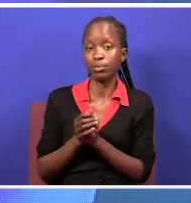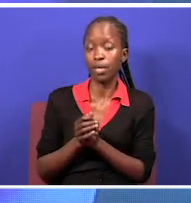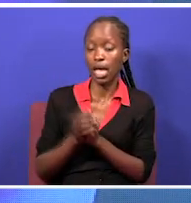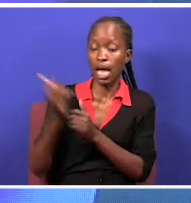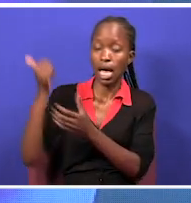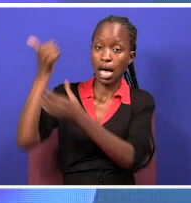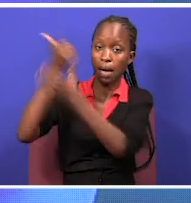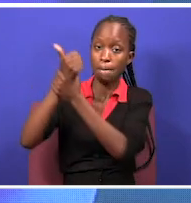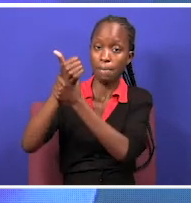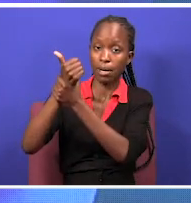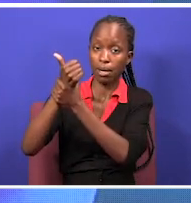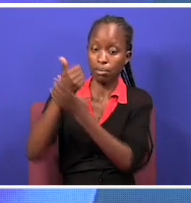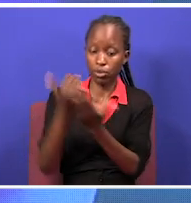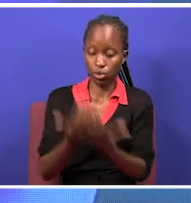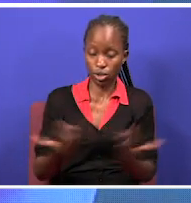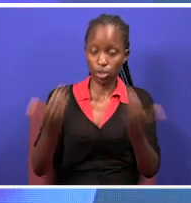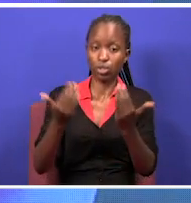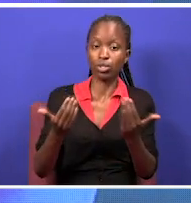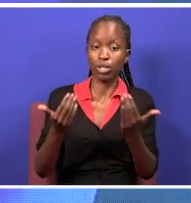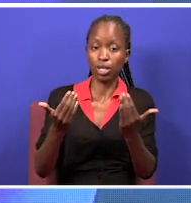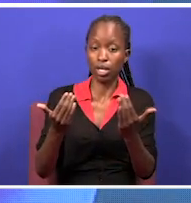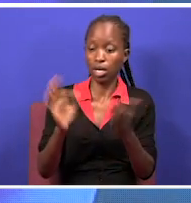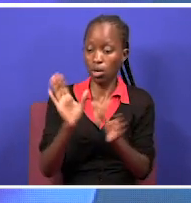Abraham's offspring was set apart.